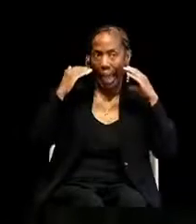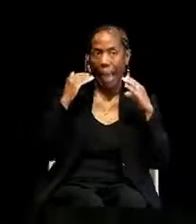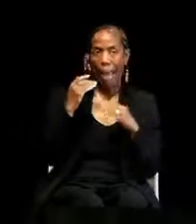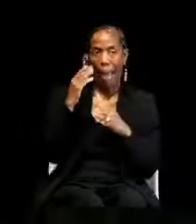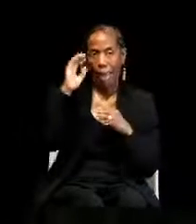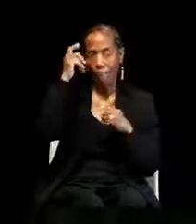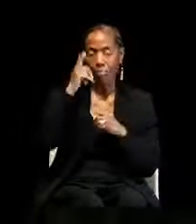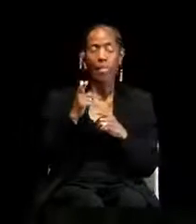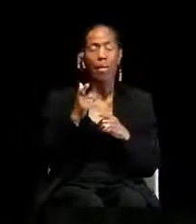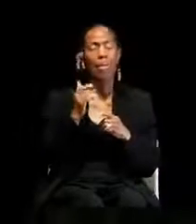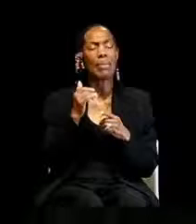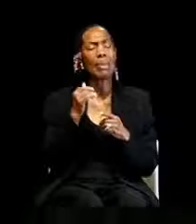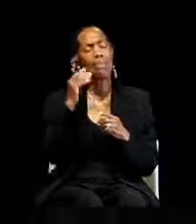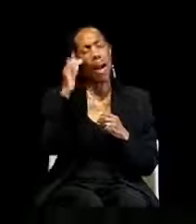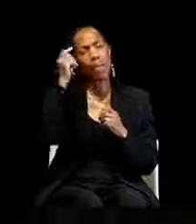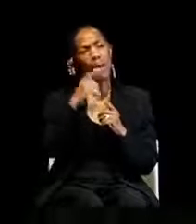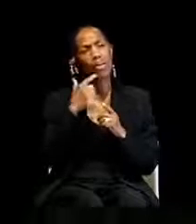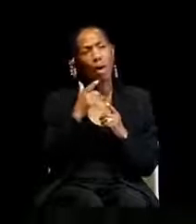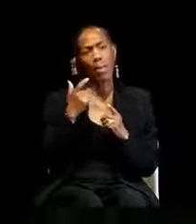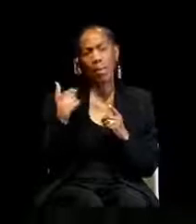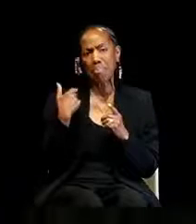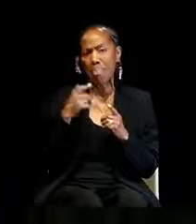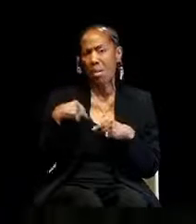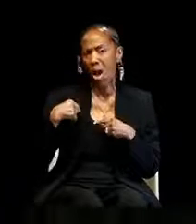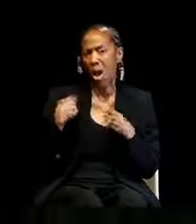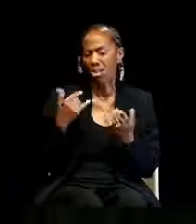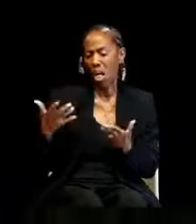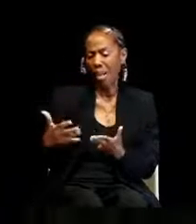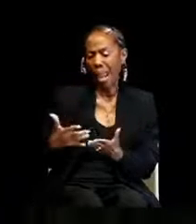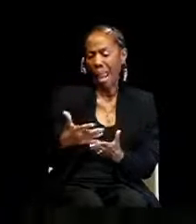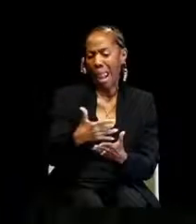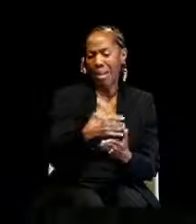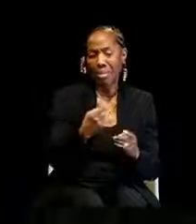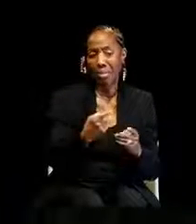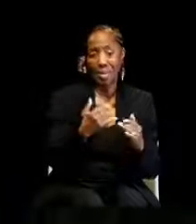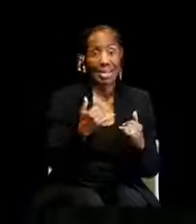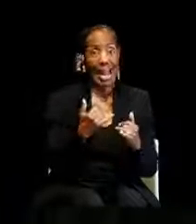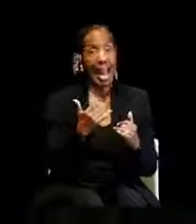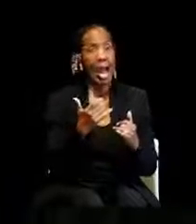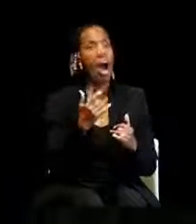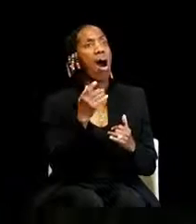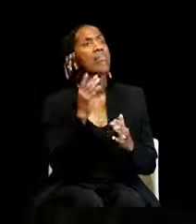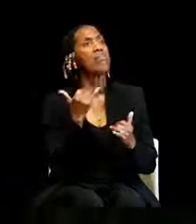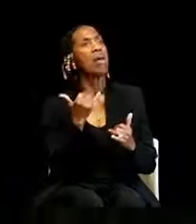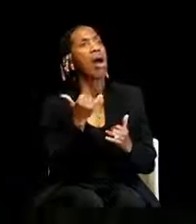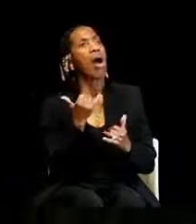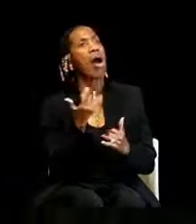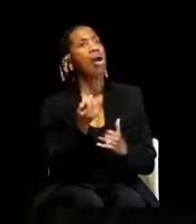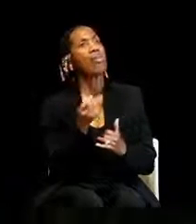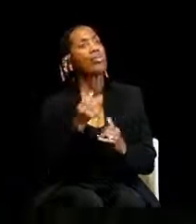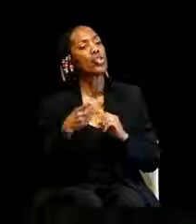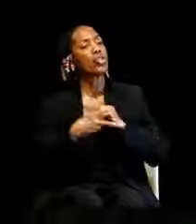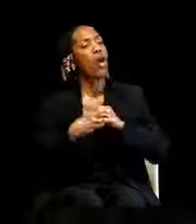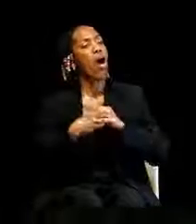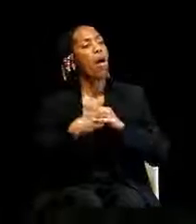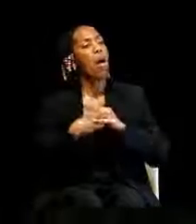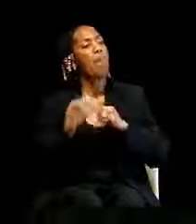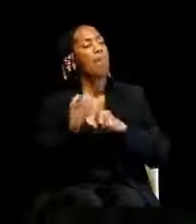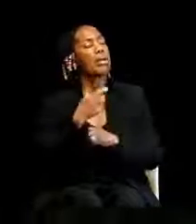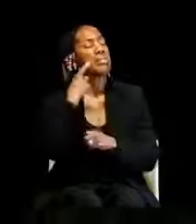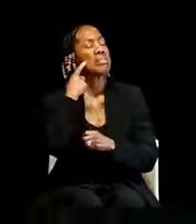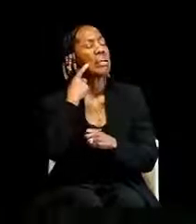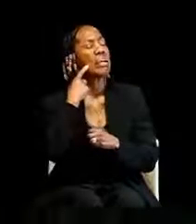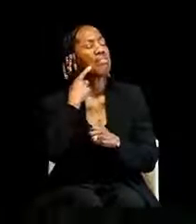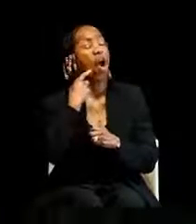always been a collector of something since you were little, so what you're doing now makes sense. He was recently cleaning out